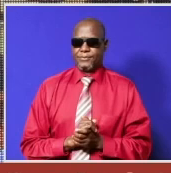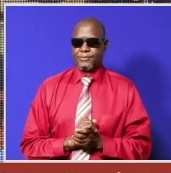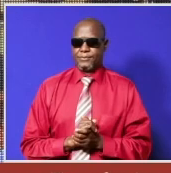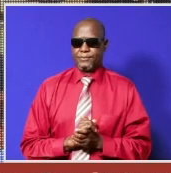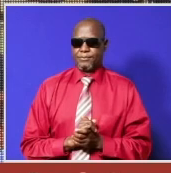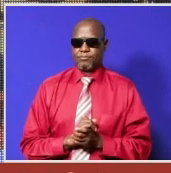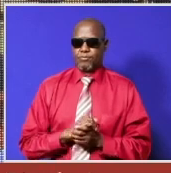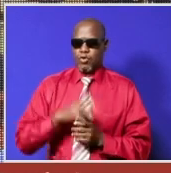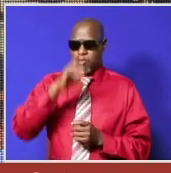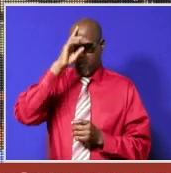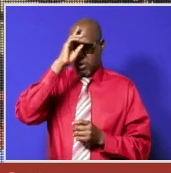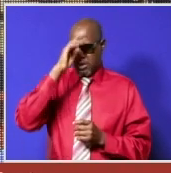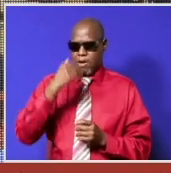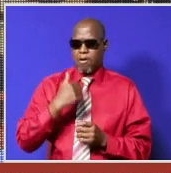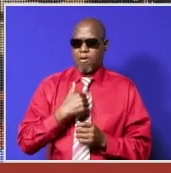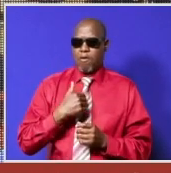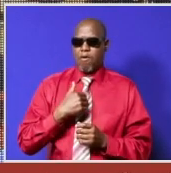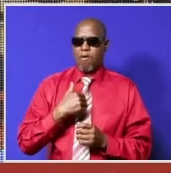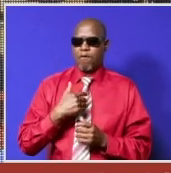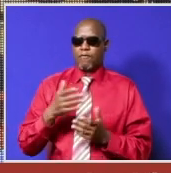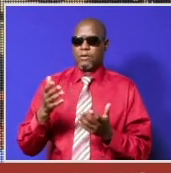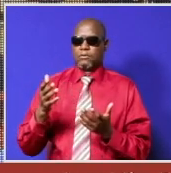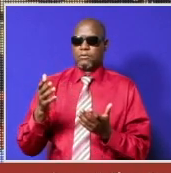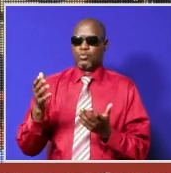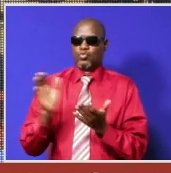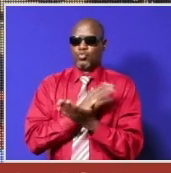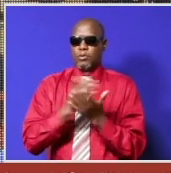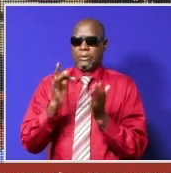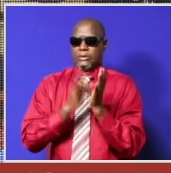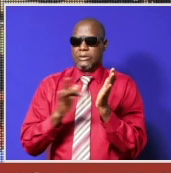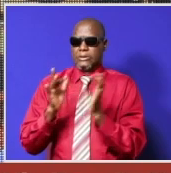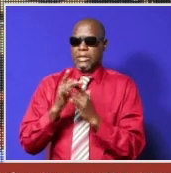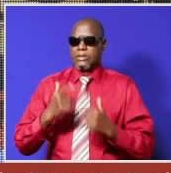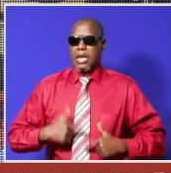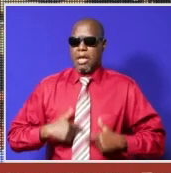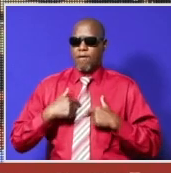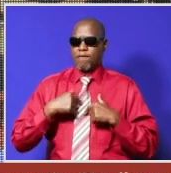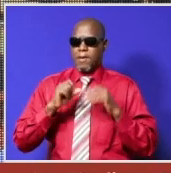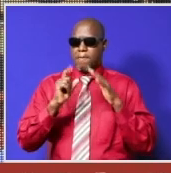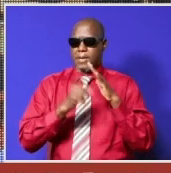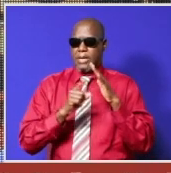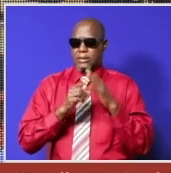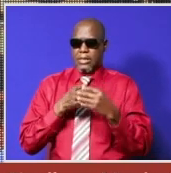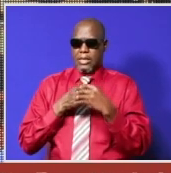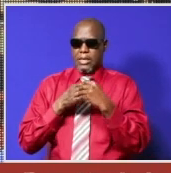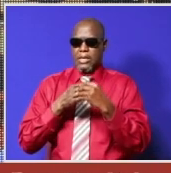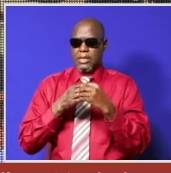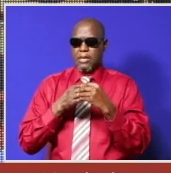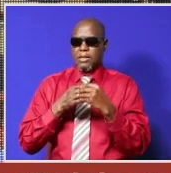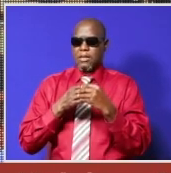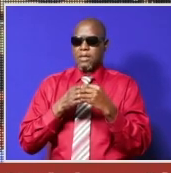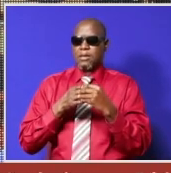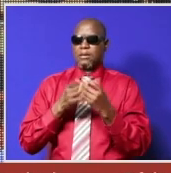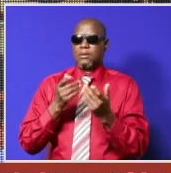And police have demolished a wall belonging to the Jesus is Alive Ministries GM Church, which is led by former Starehe MP Bishop